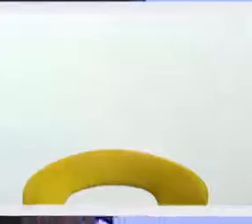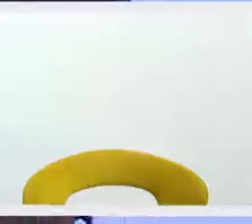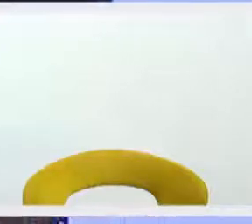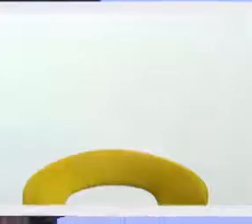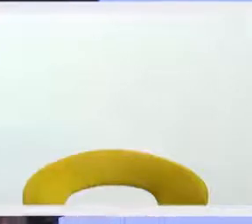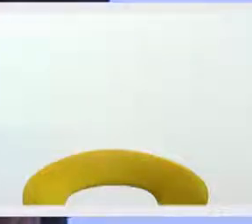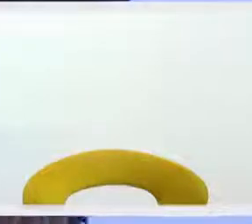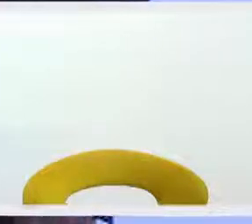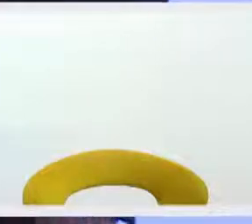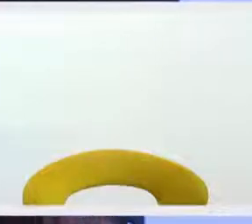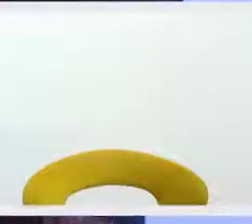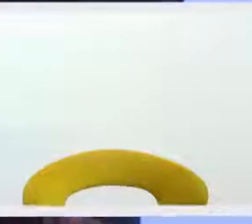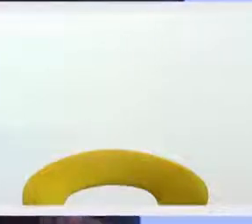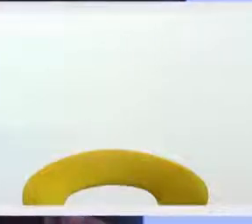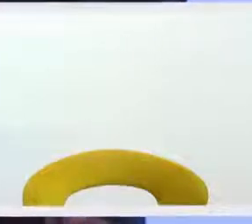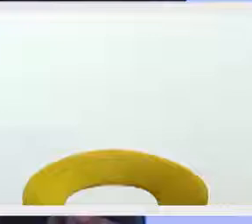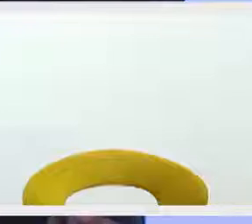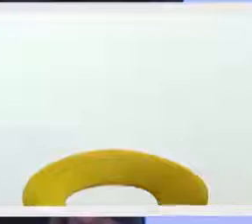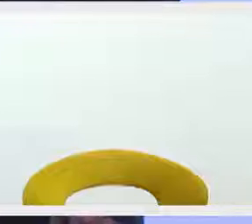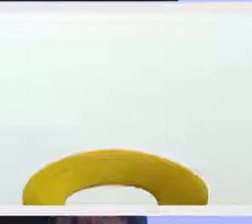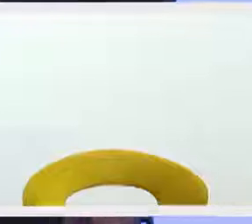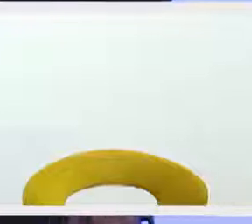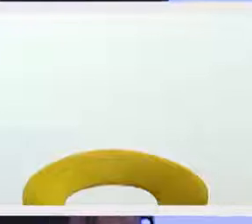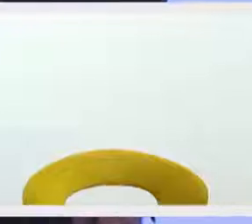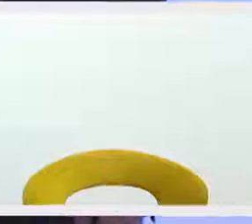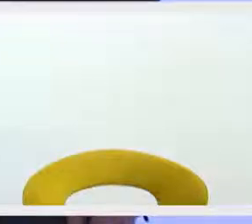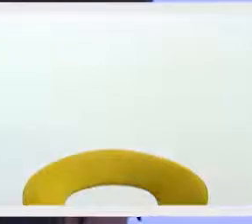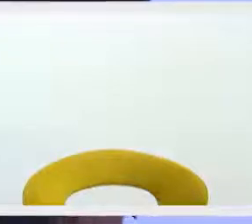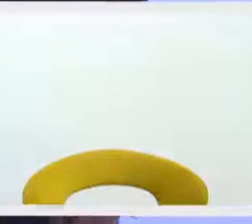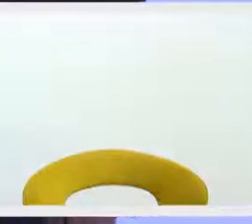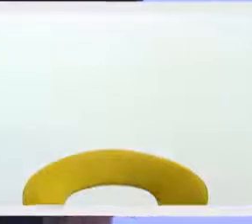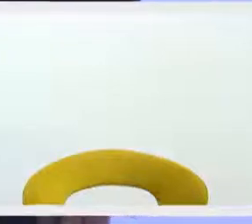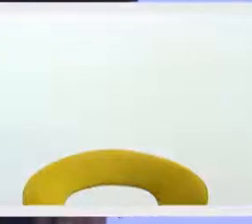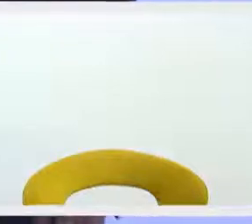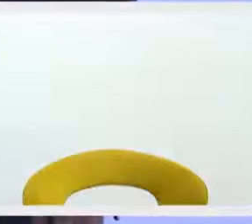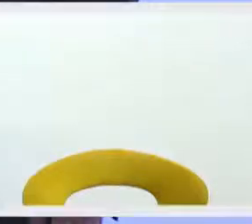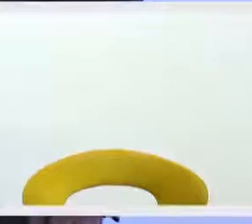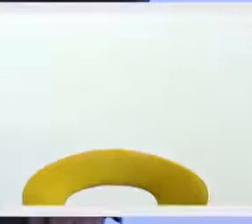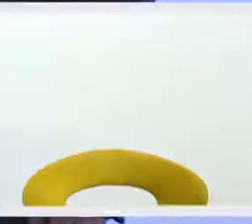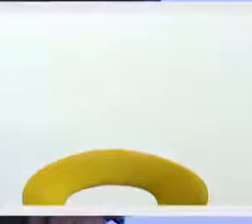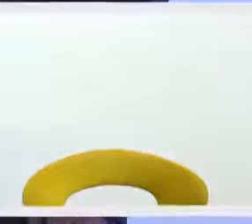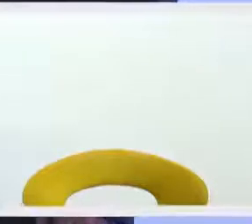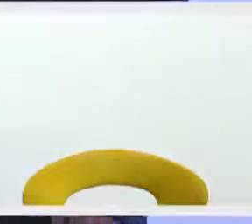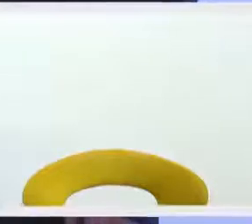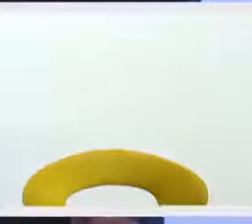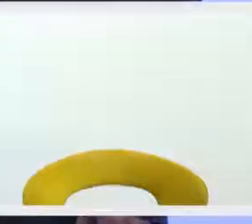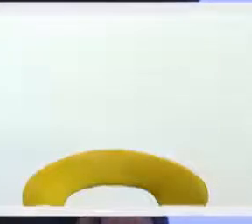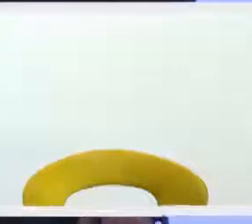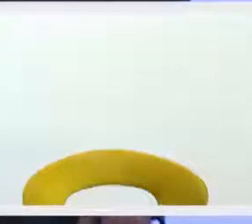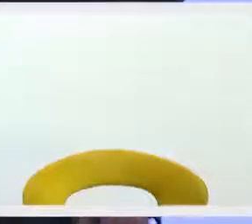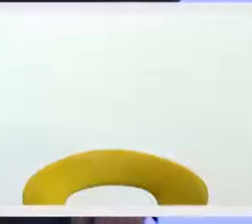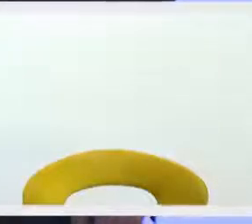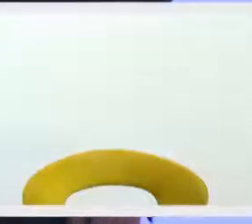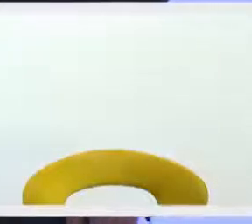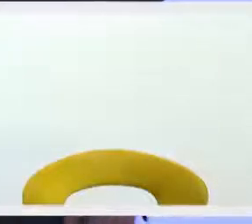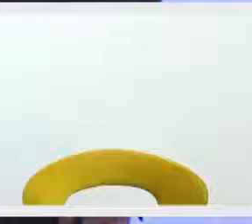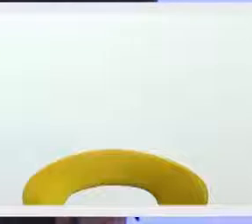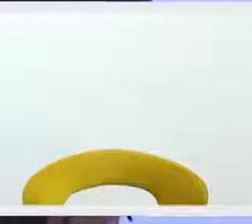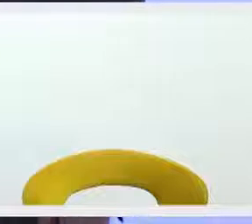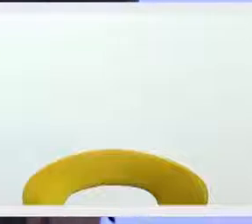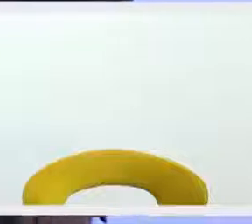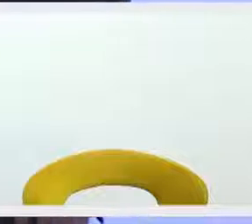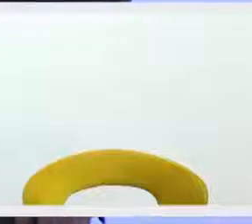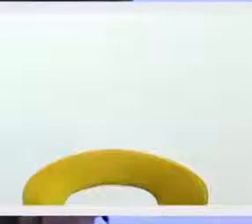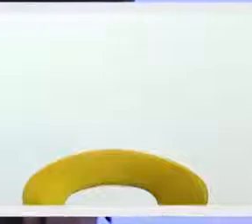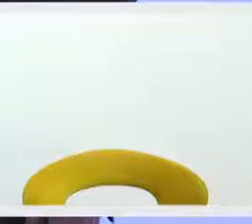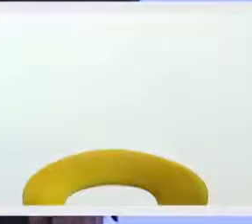exact hearing loss was unable to understand what was happening, what was being said. So we would leave these talks early. It was very frustrating.